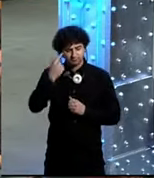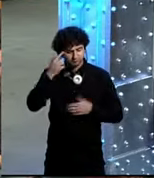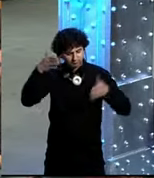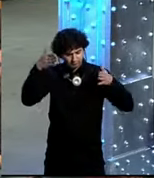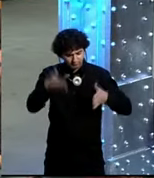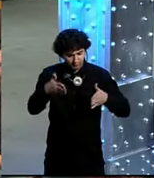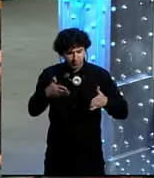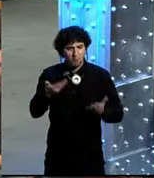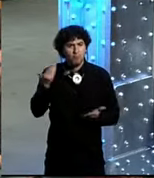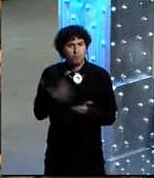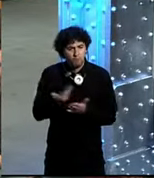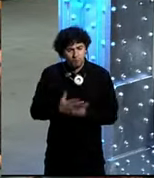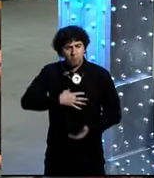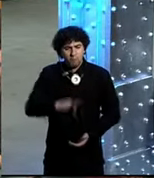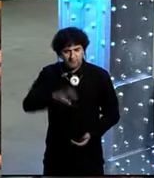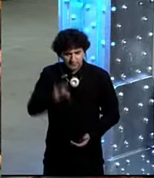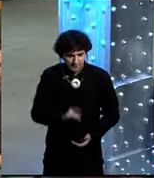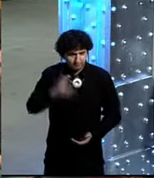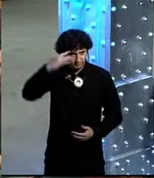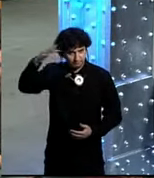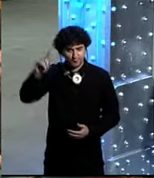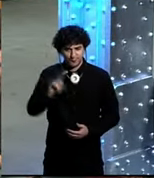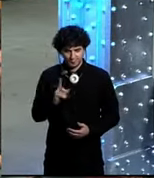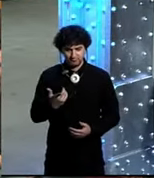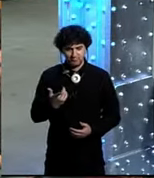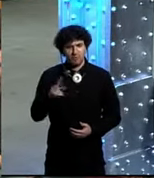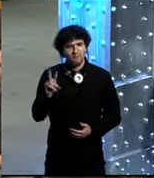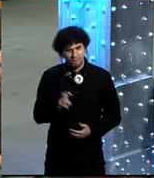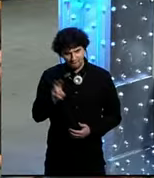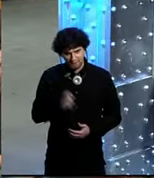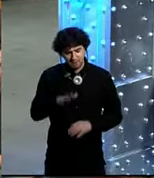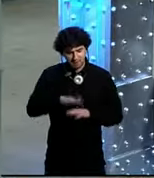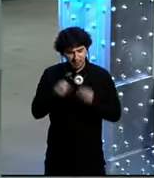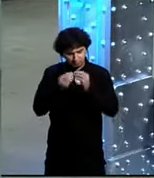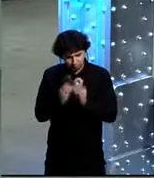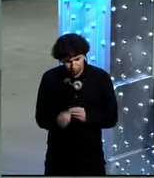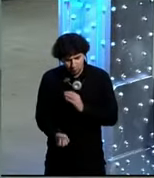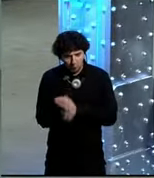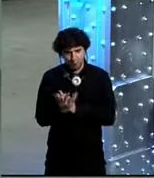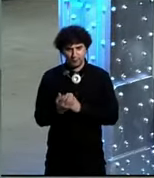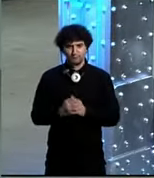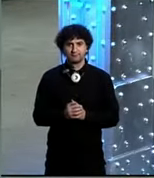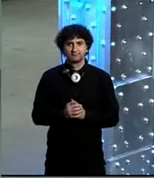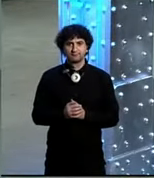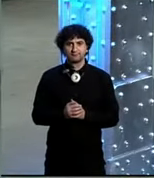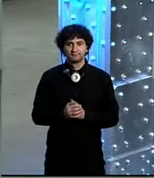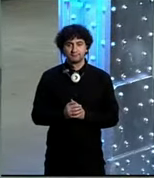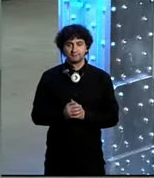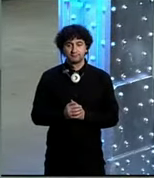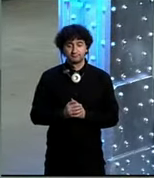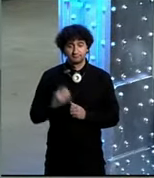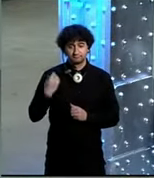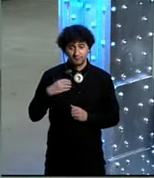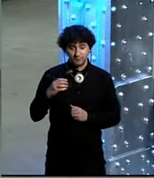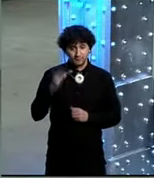is quite useful from a producer's point of view. Now, Christy was talking about